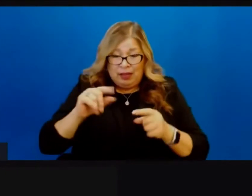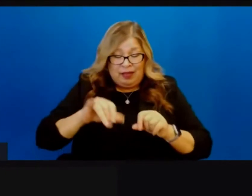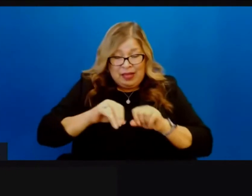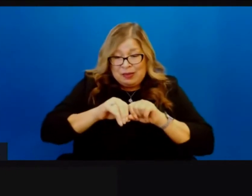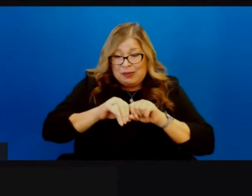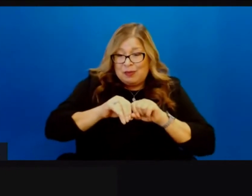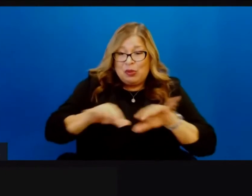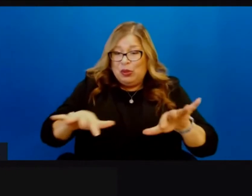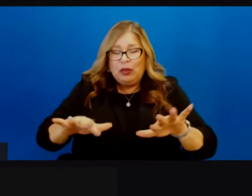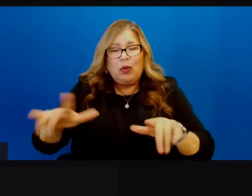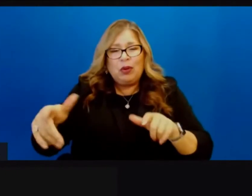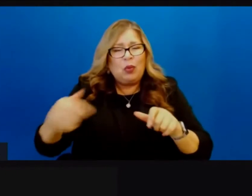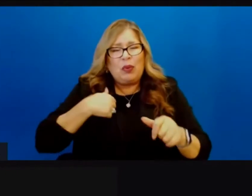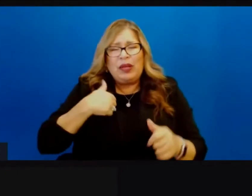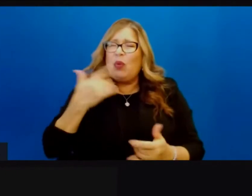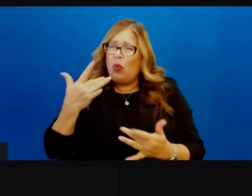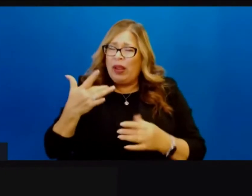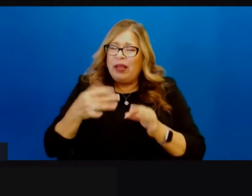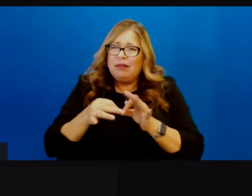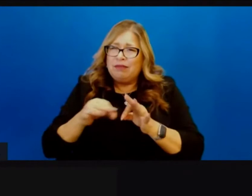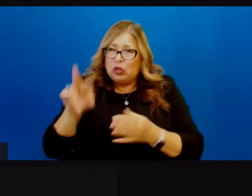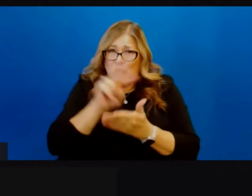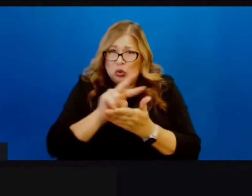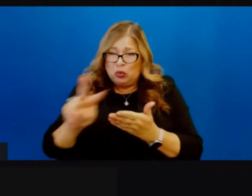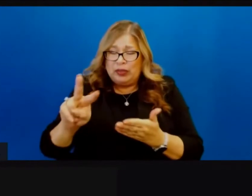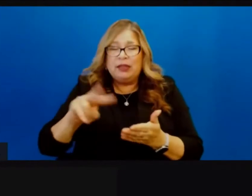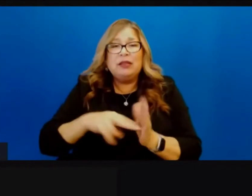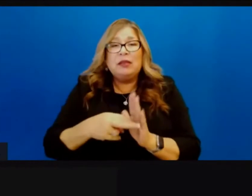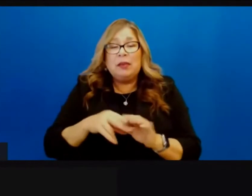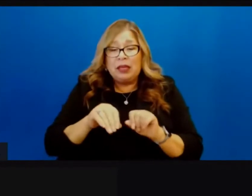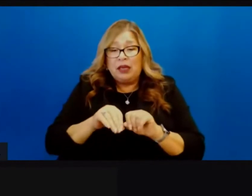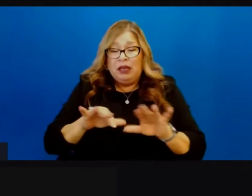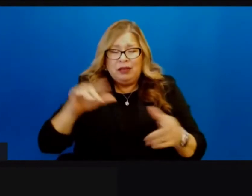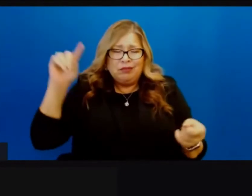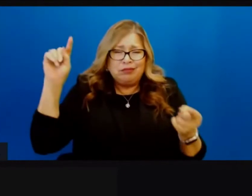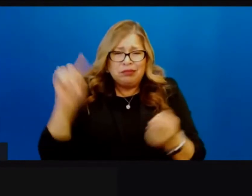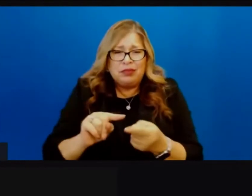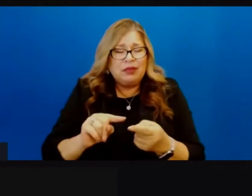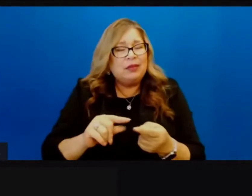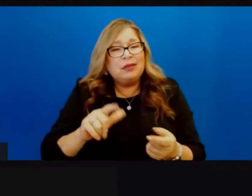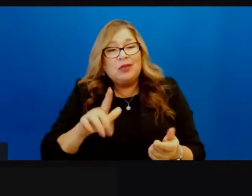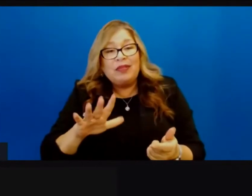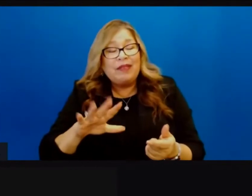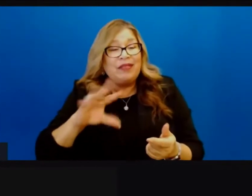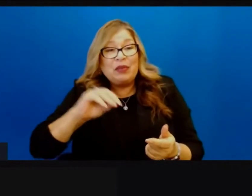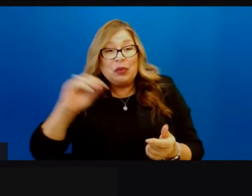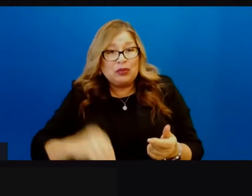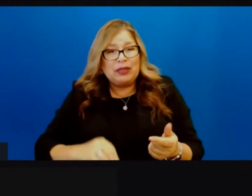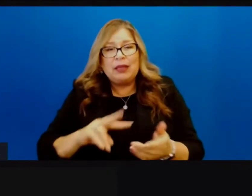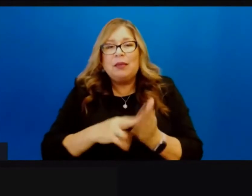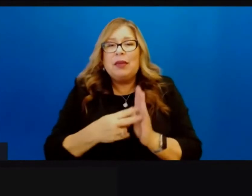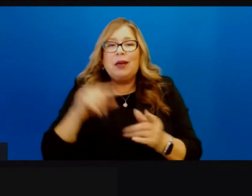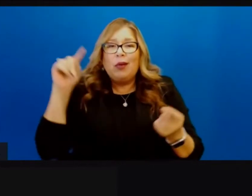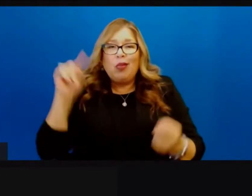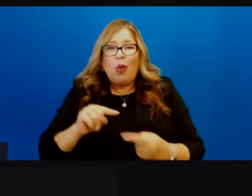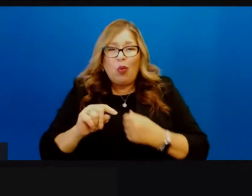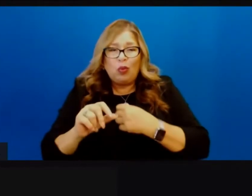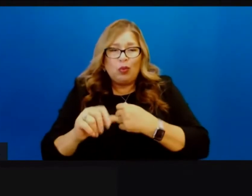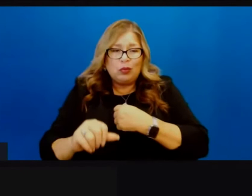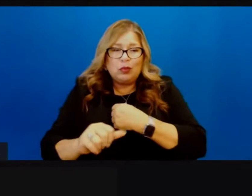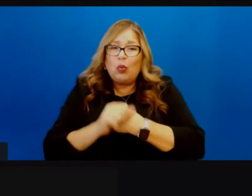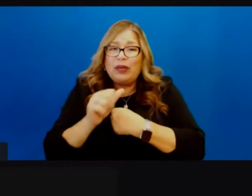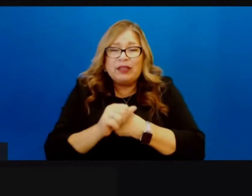more in the next 11 or so days, that creates an even lower risk of